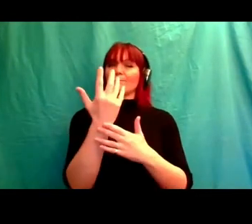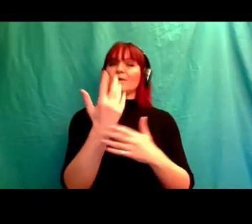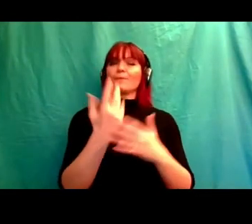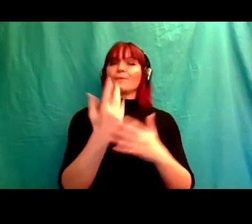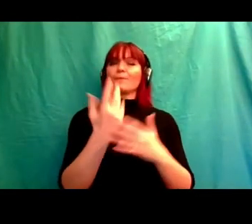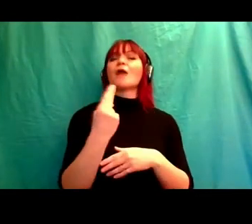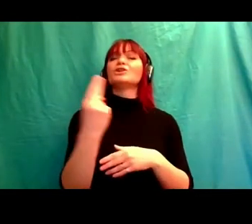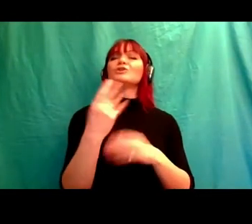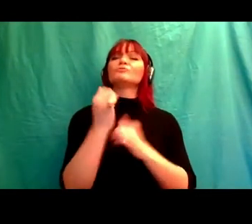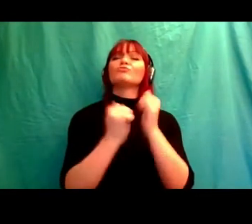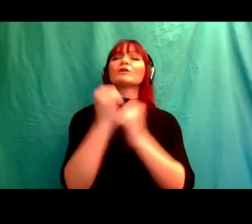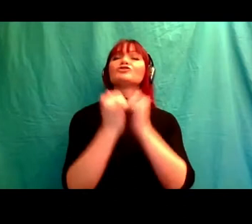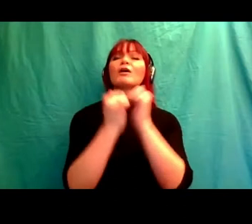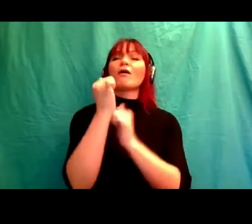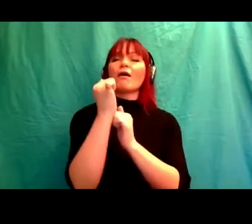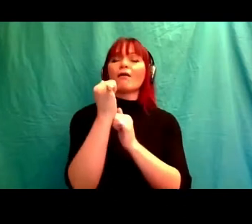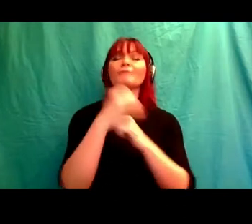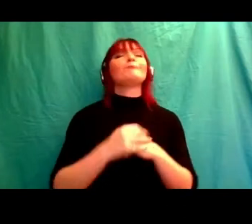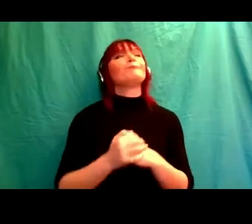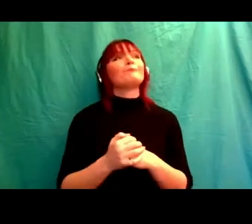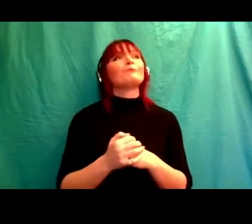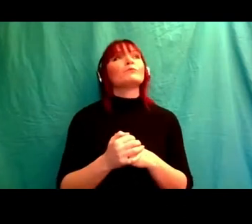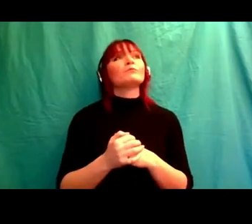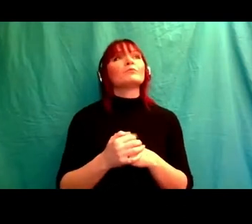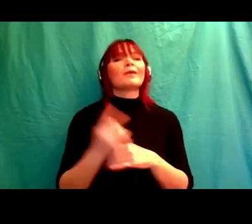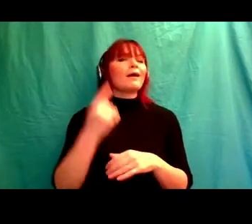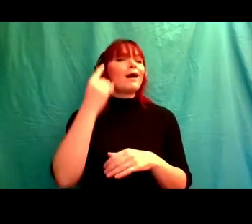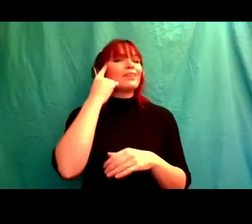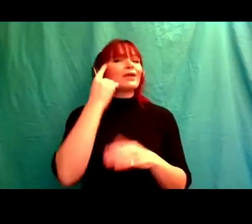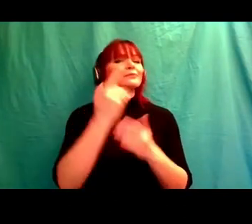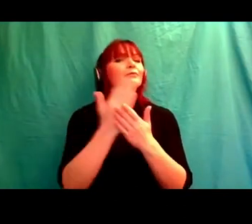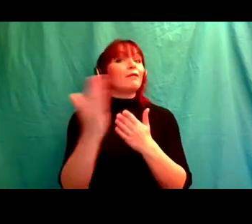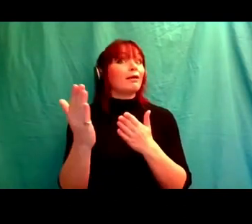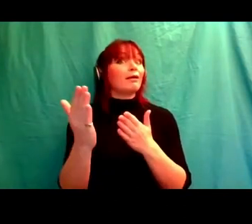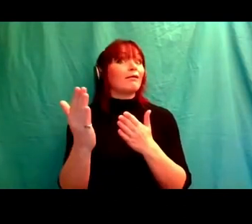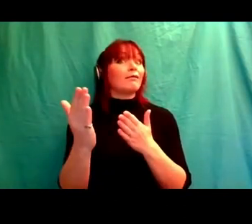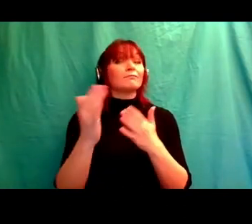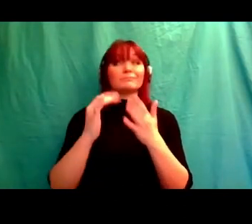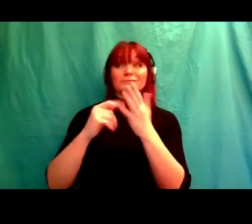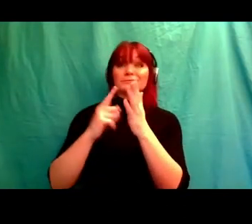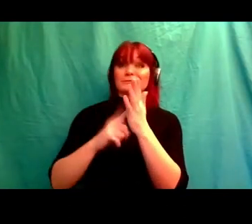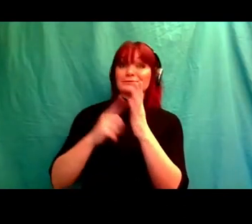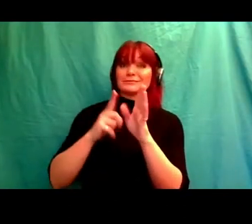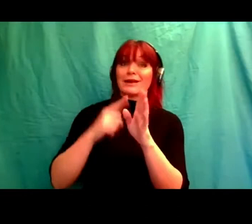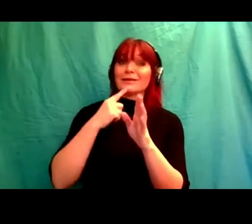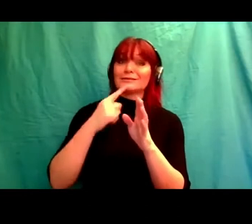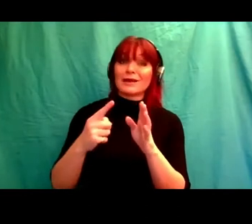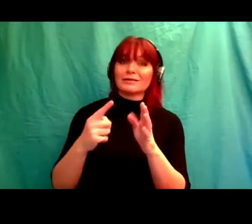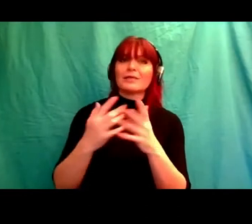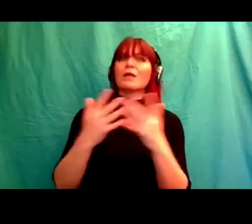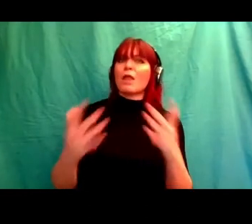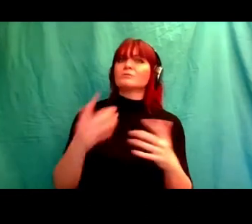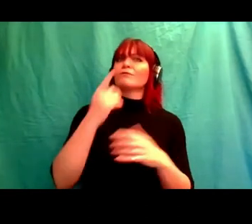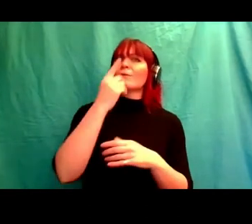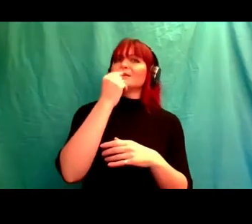the year ahead and beyond. So I think it's pretty clear, as Sally said, that there's great potential in greater